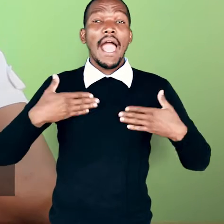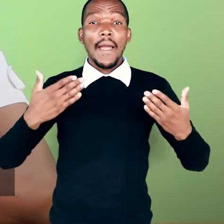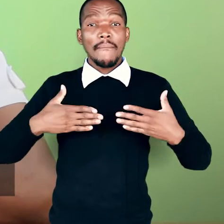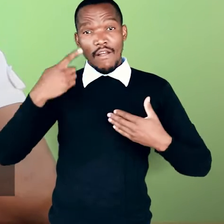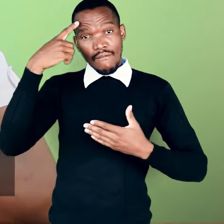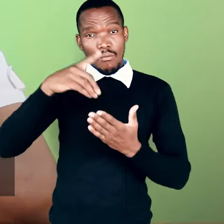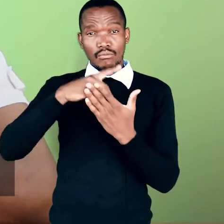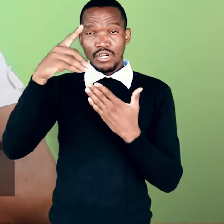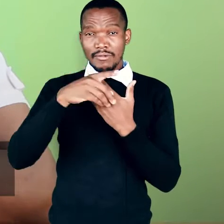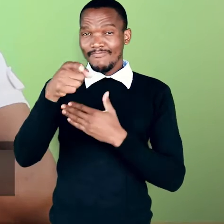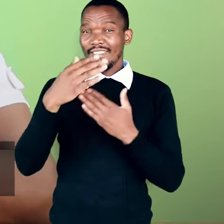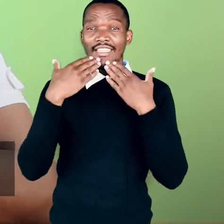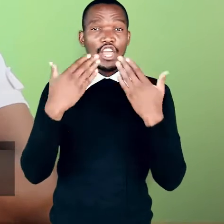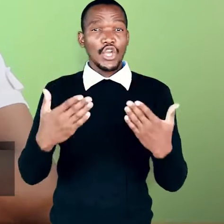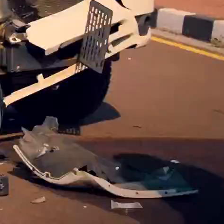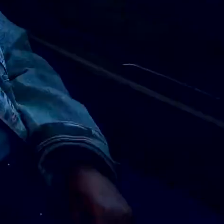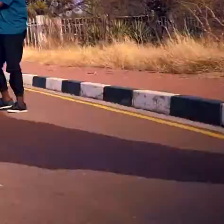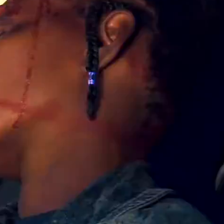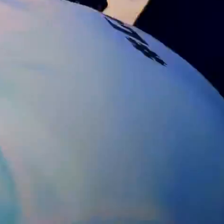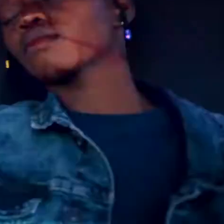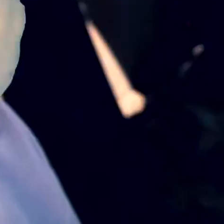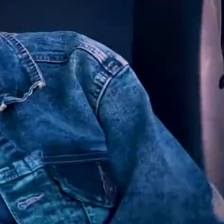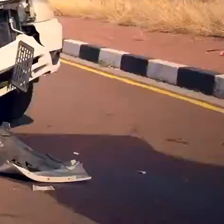fa o tla itumelela thulaganyo, re a leboga.